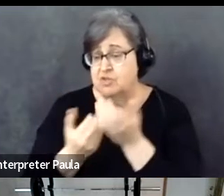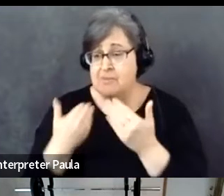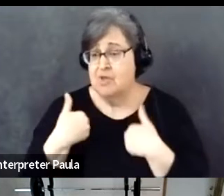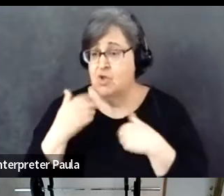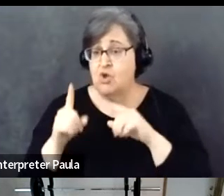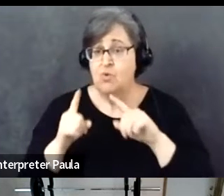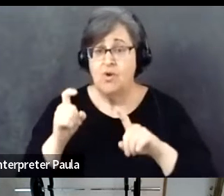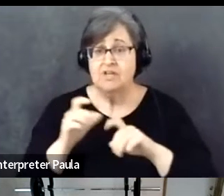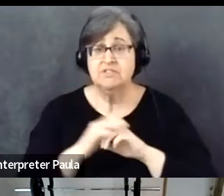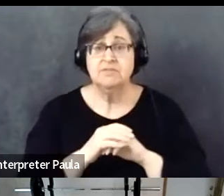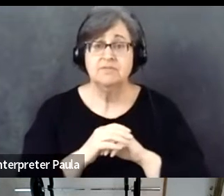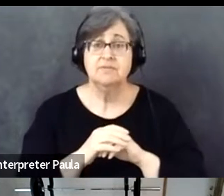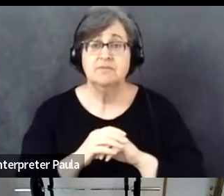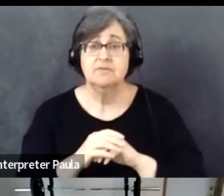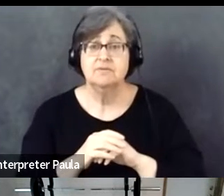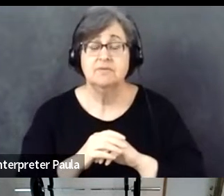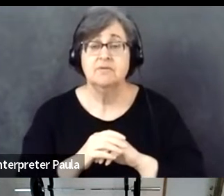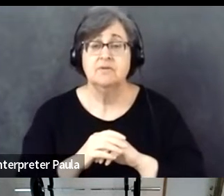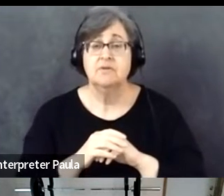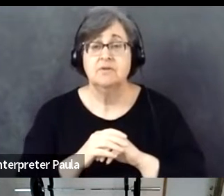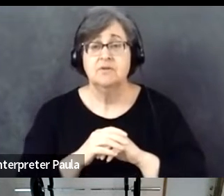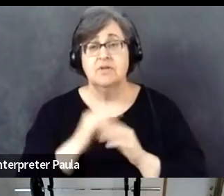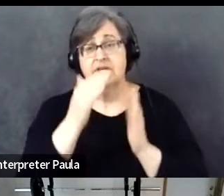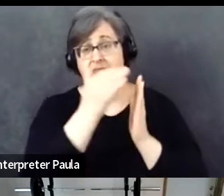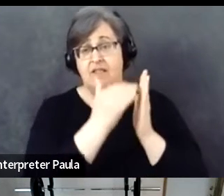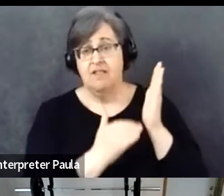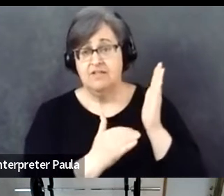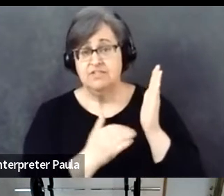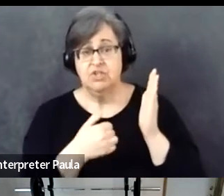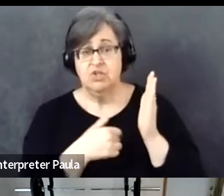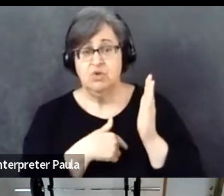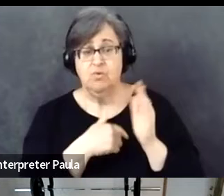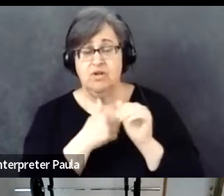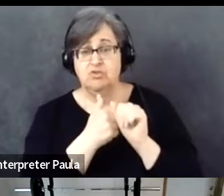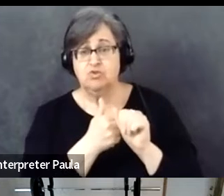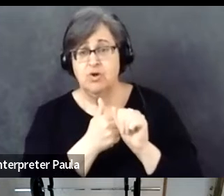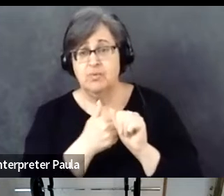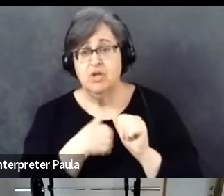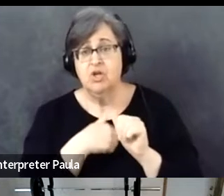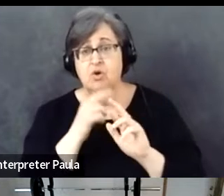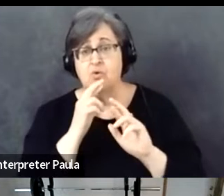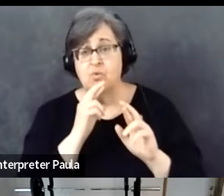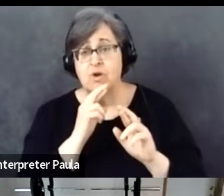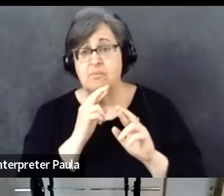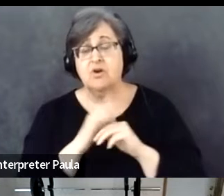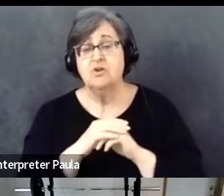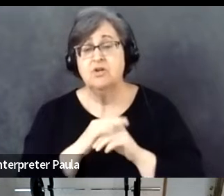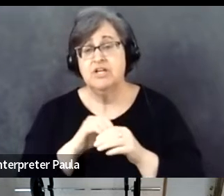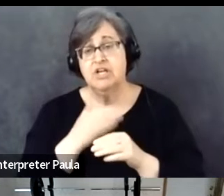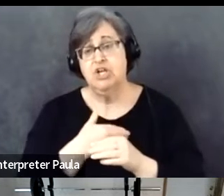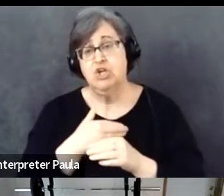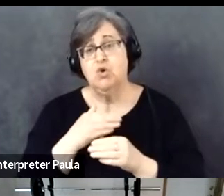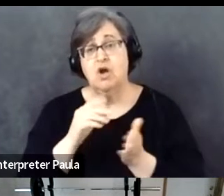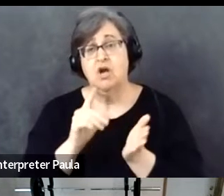questions about. And so here's a list of ones that we've been tracking and we've been reporting on, either in our